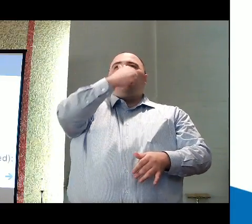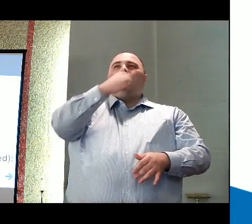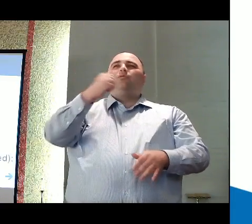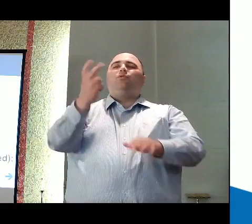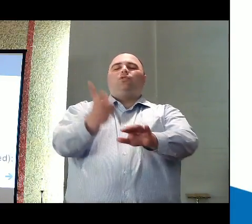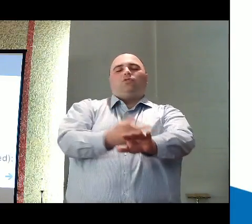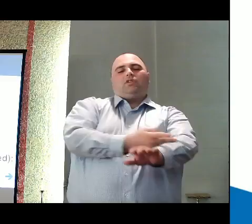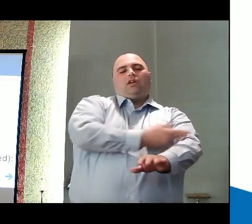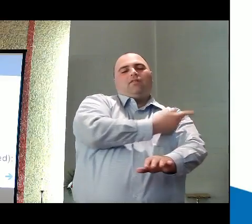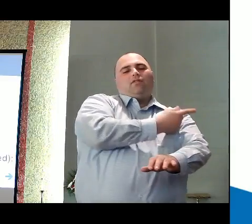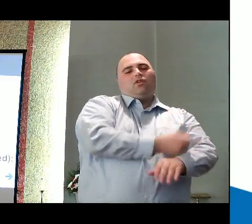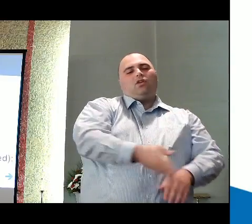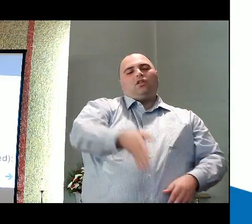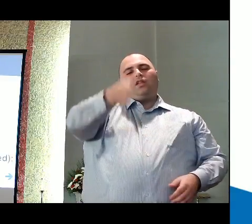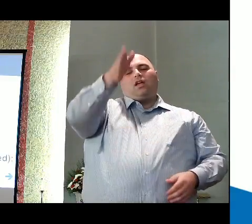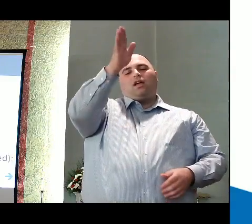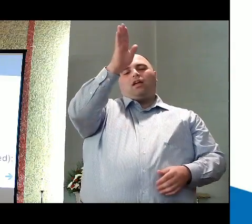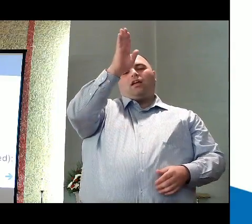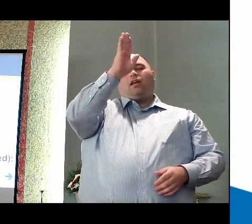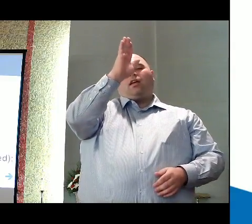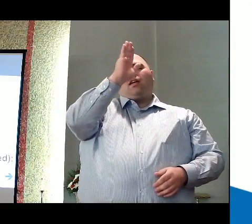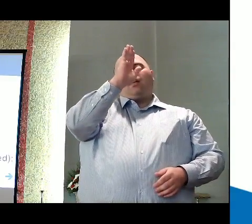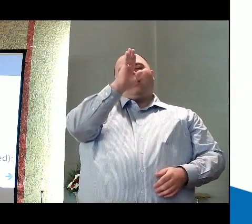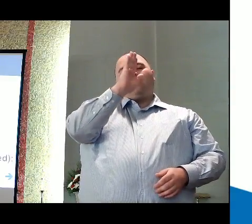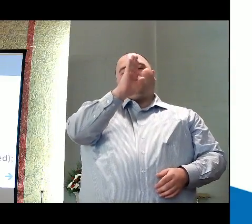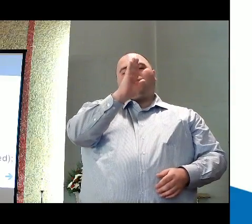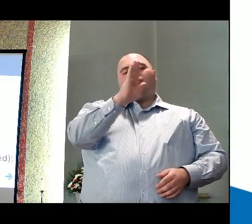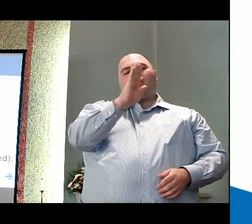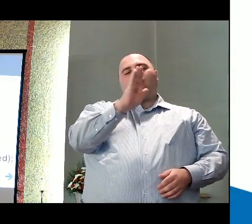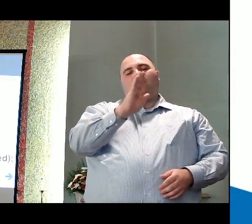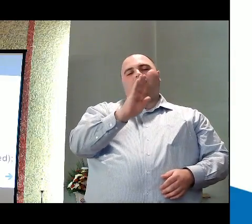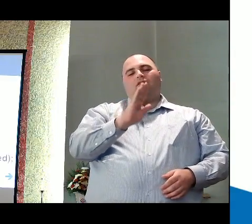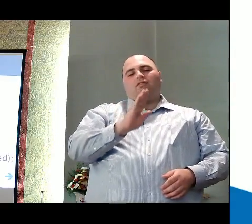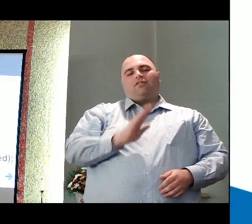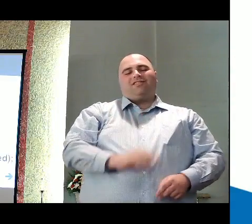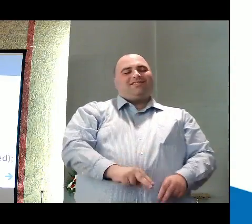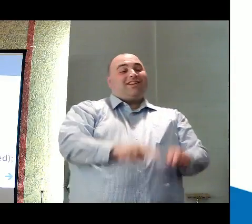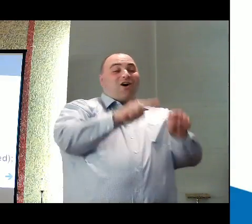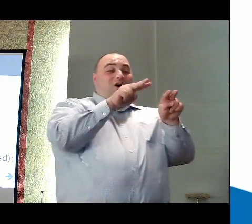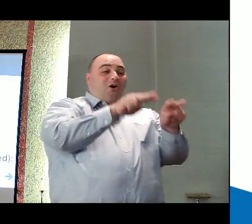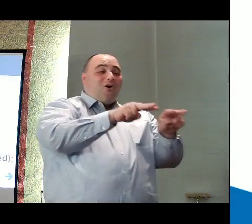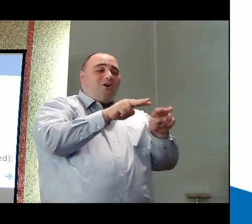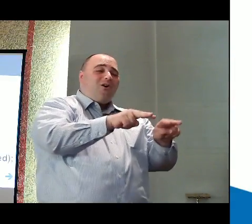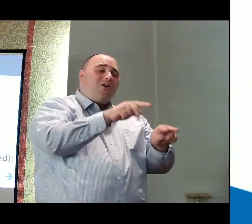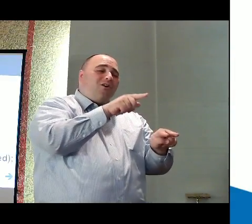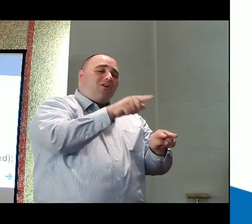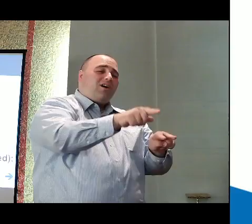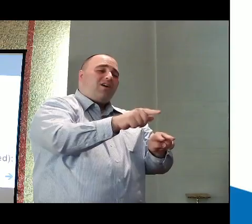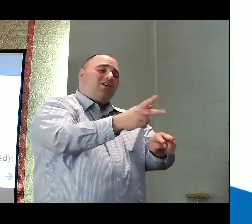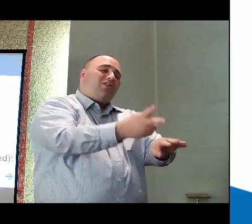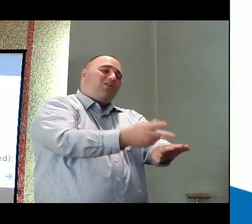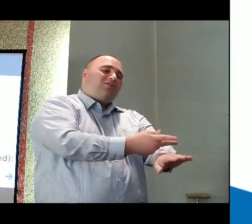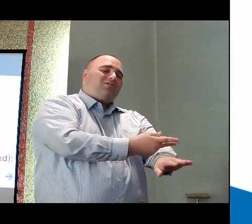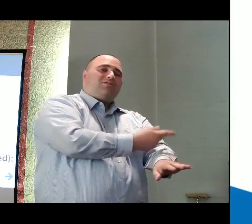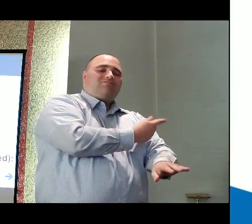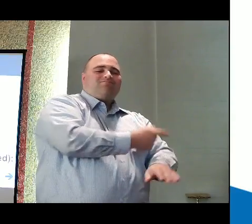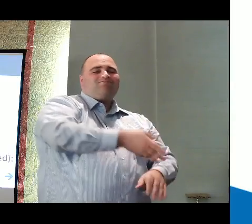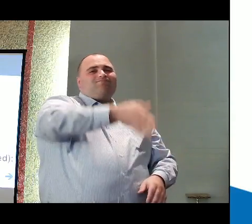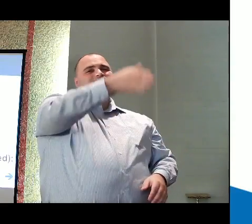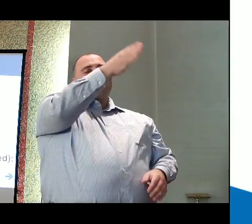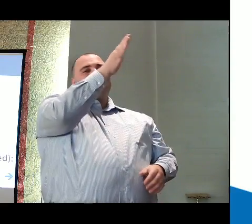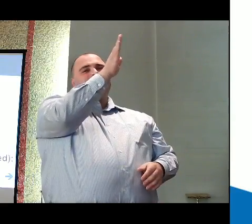merciful, beautiful Lamb of God. Behold